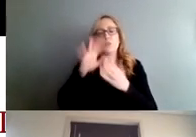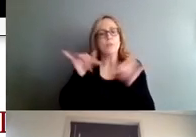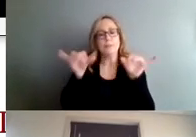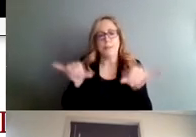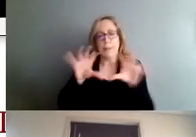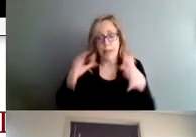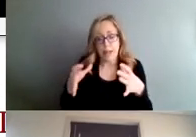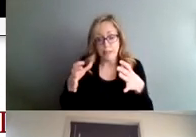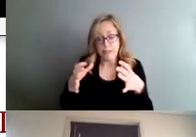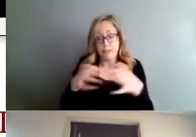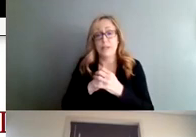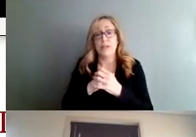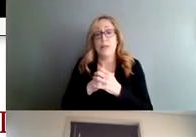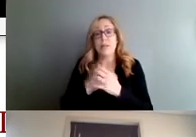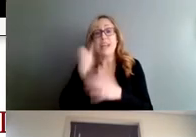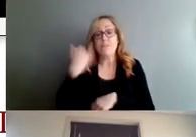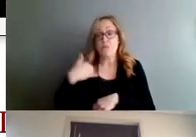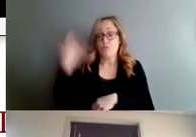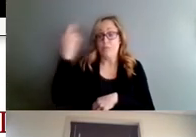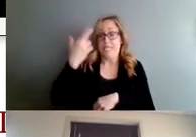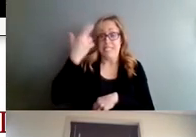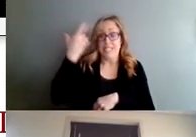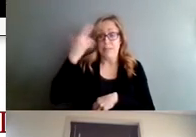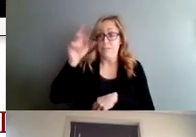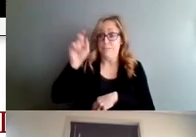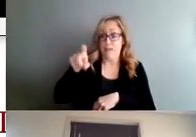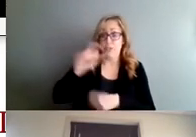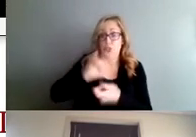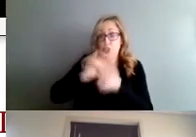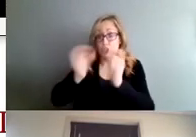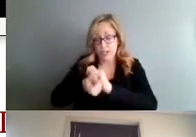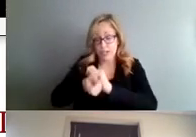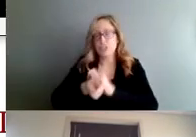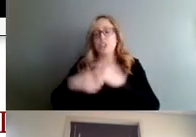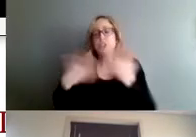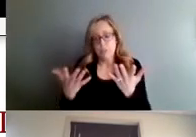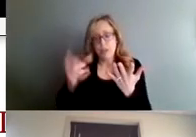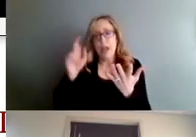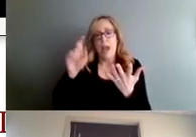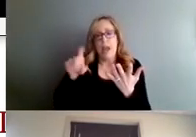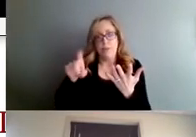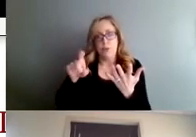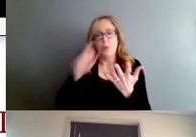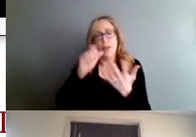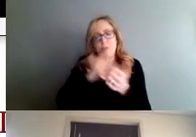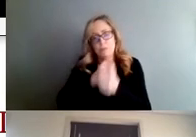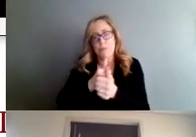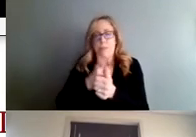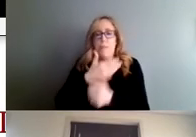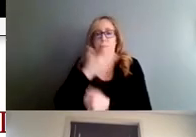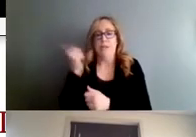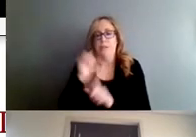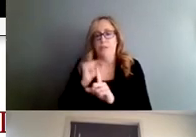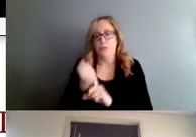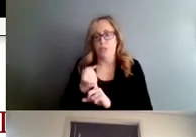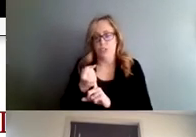a reason that is unpreventable, so that we can be providing the best instruction possible. But for the